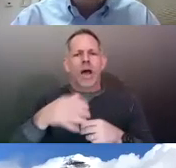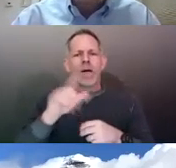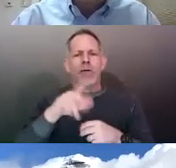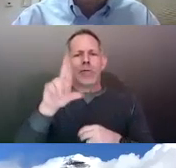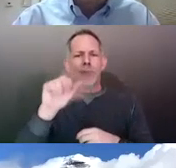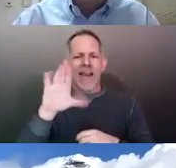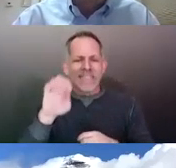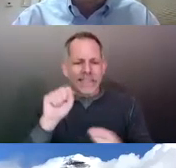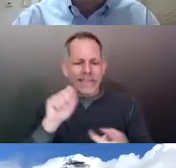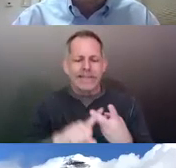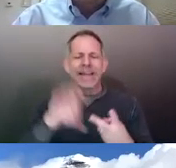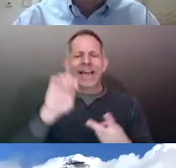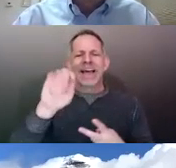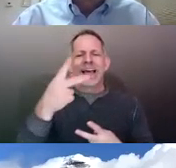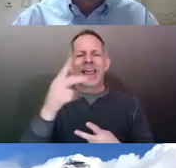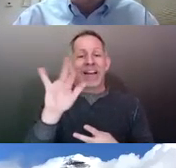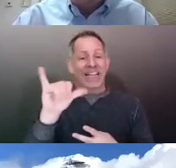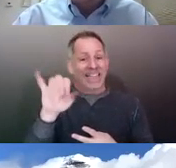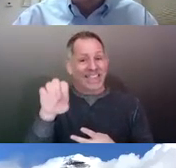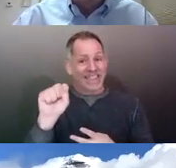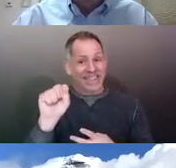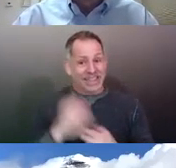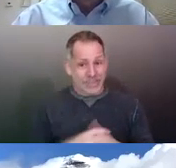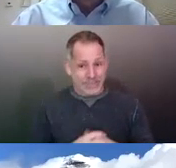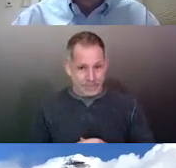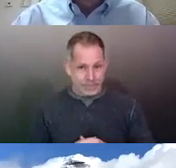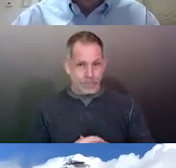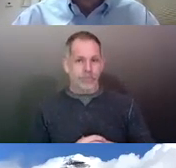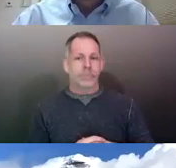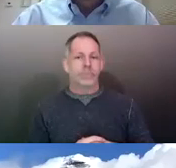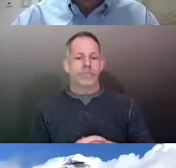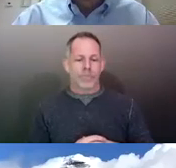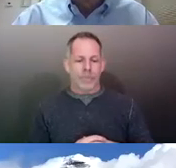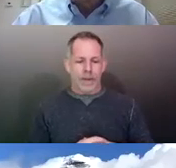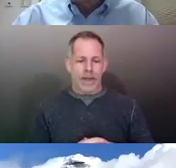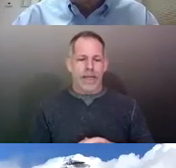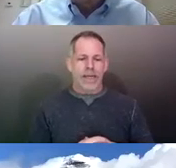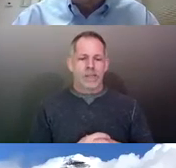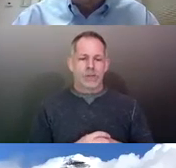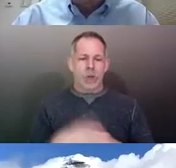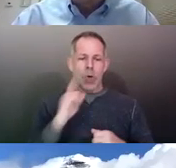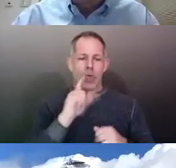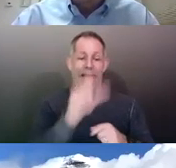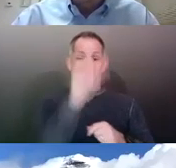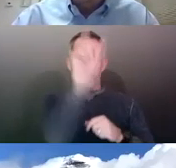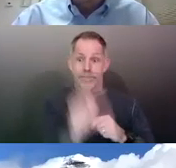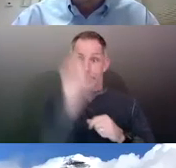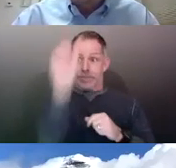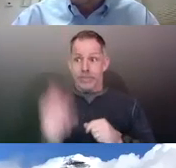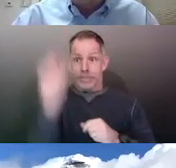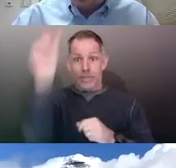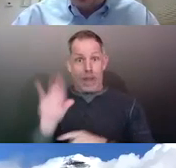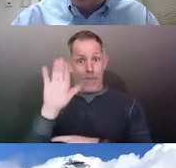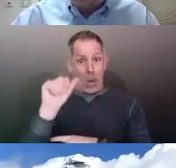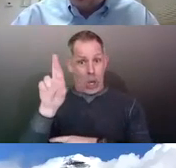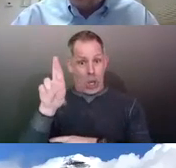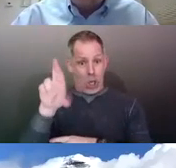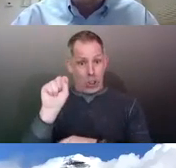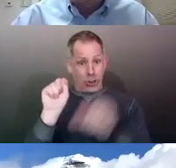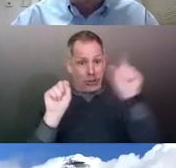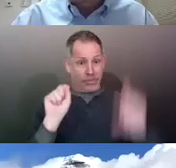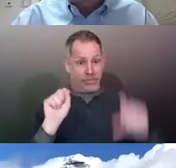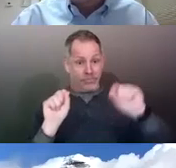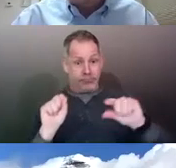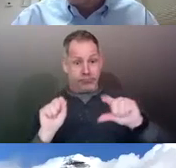are disproportionately affected. In particular, Native Hawaiians and Pacific Islanders